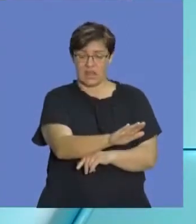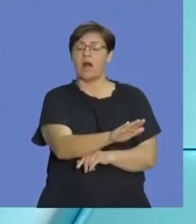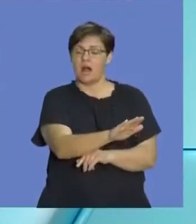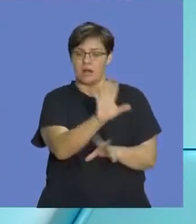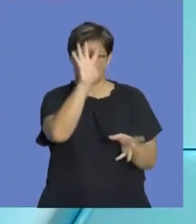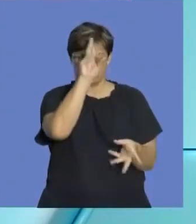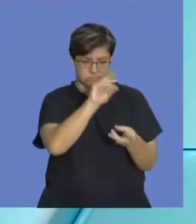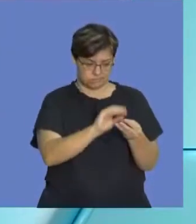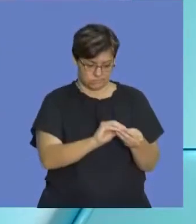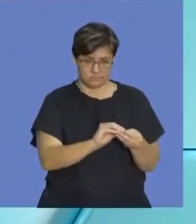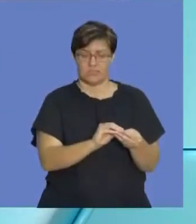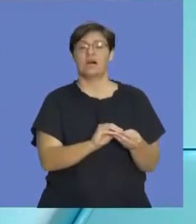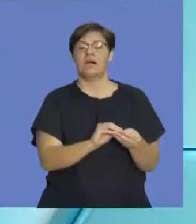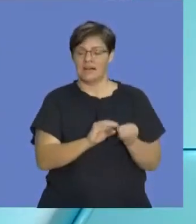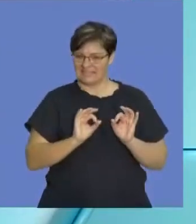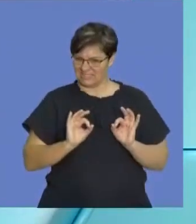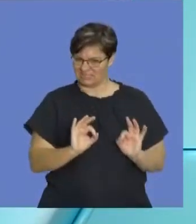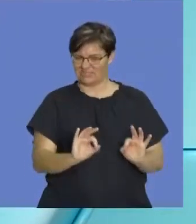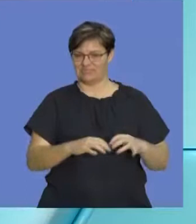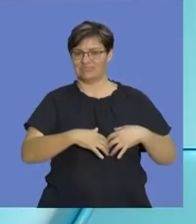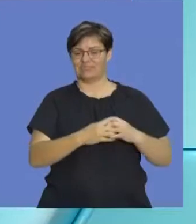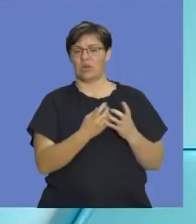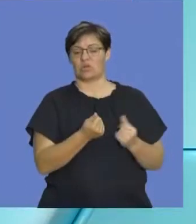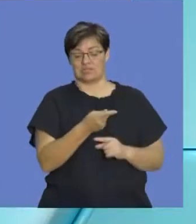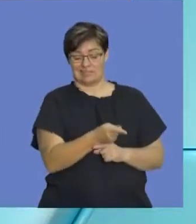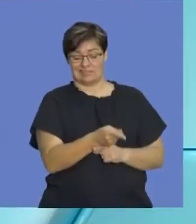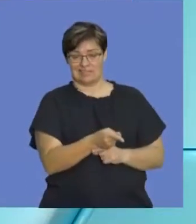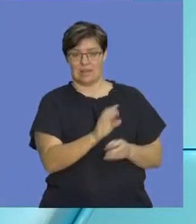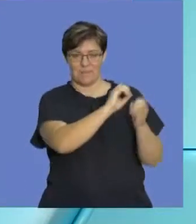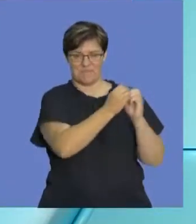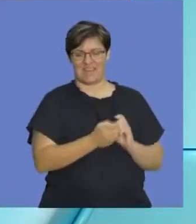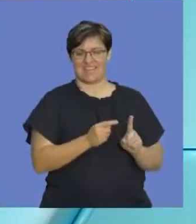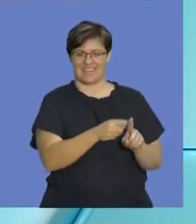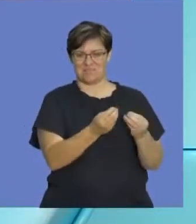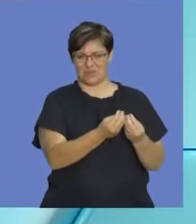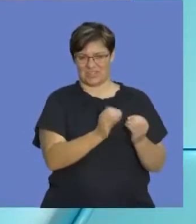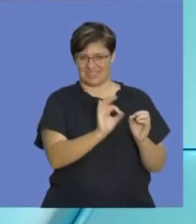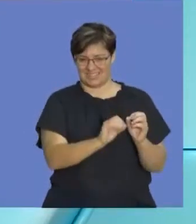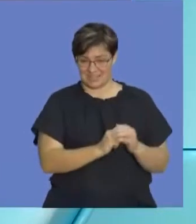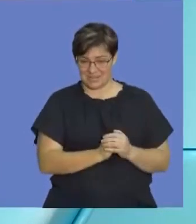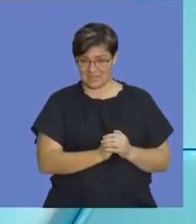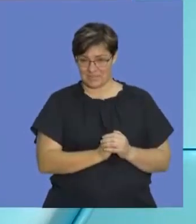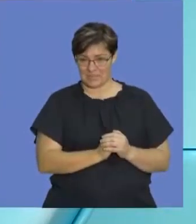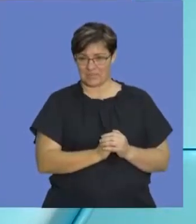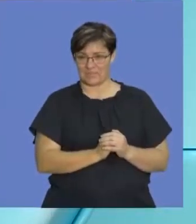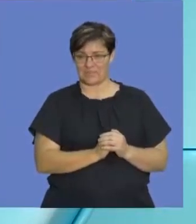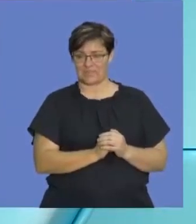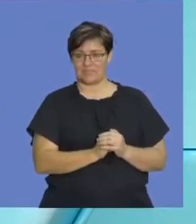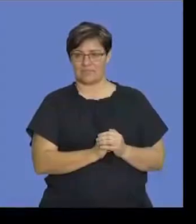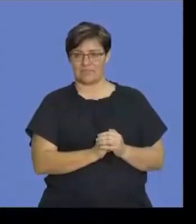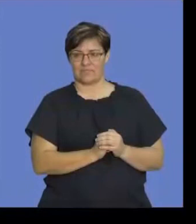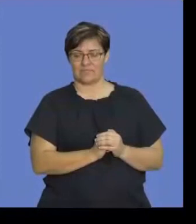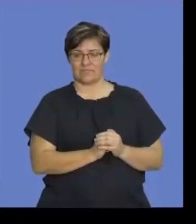is brought together to give you the actual cost price of making that particular